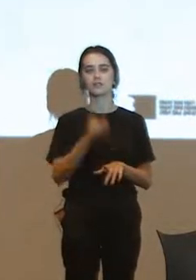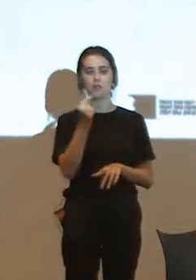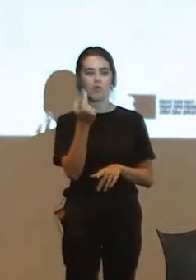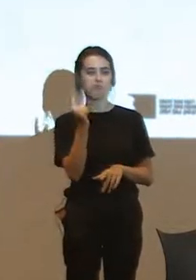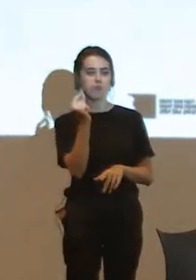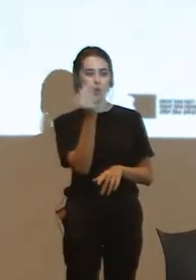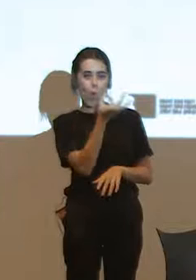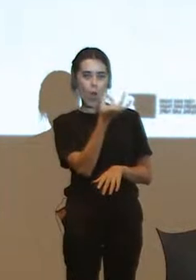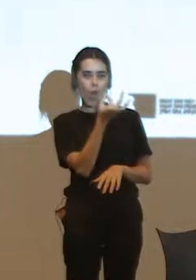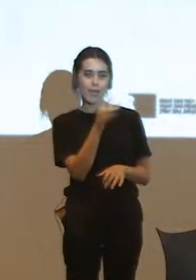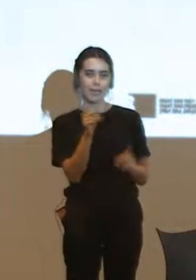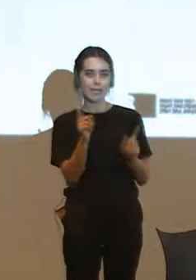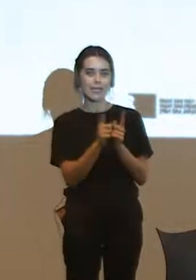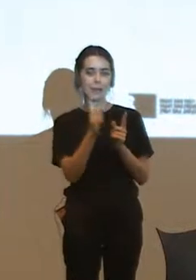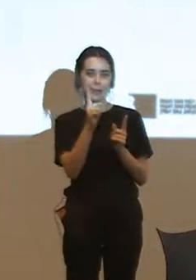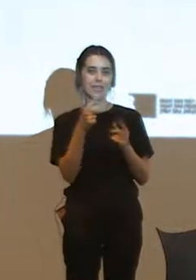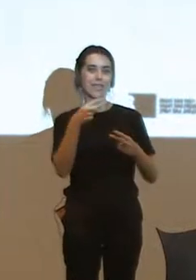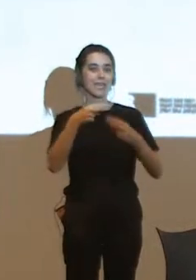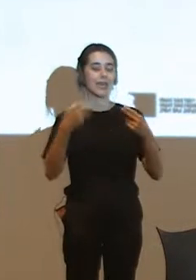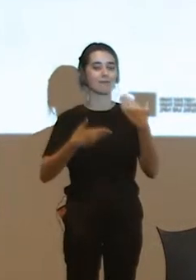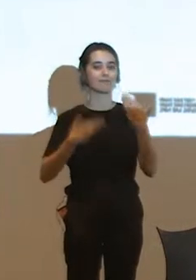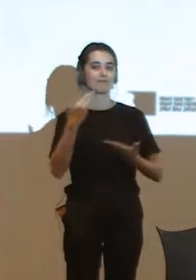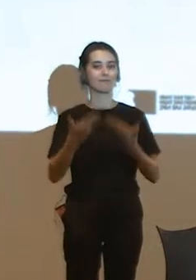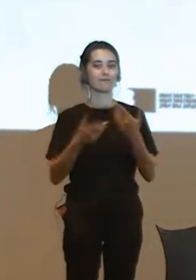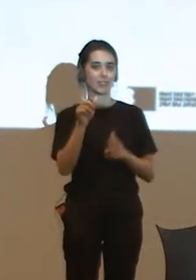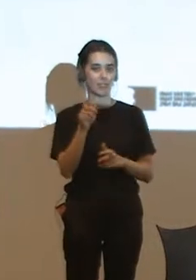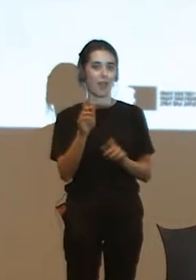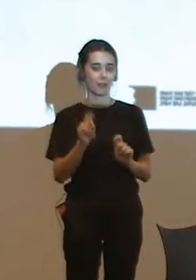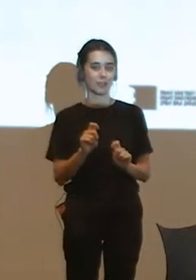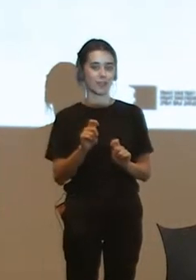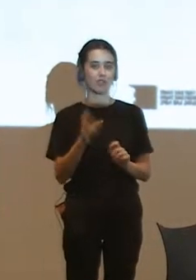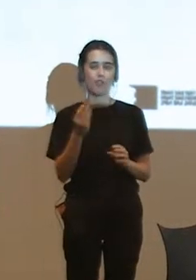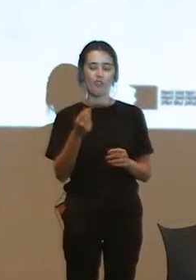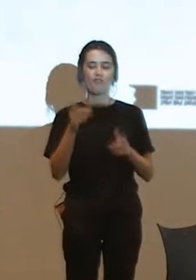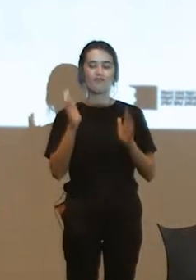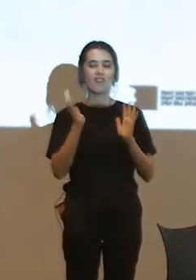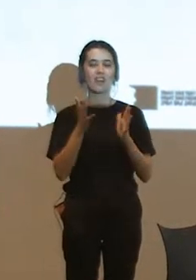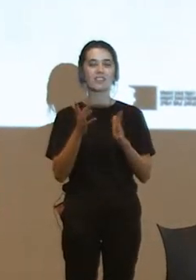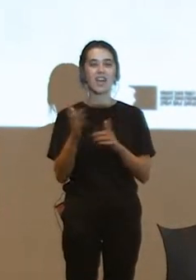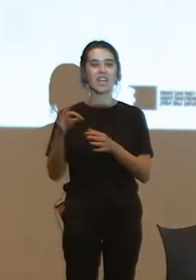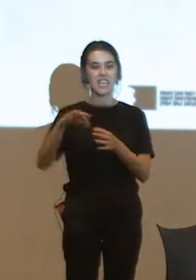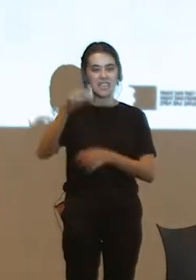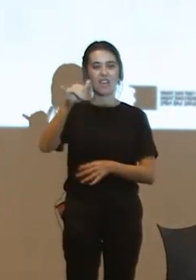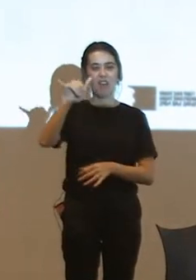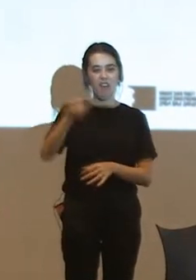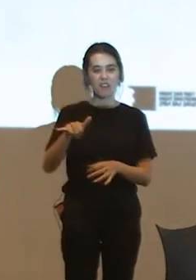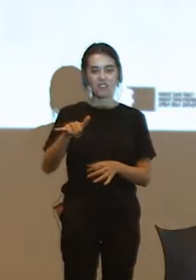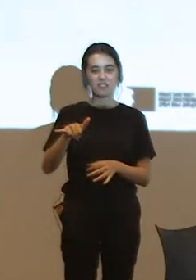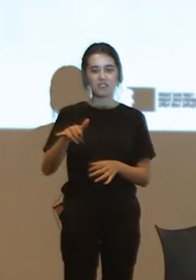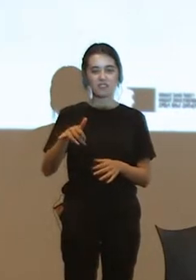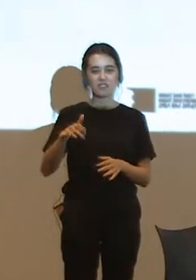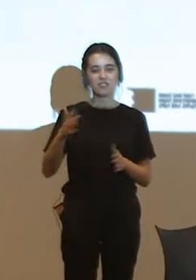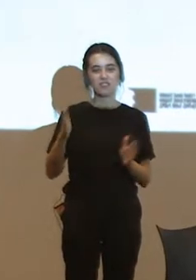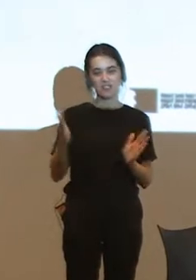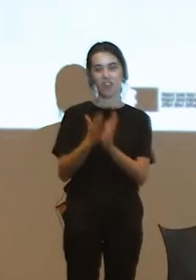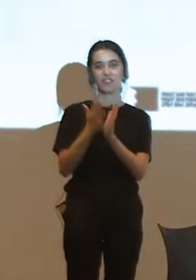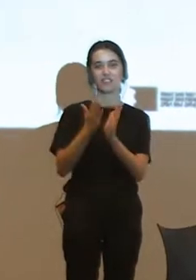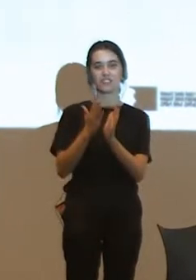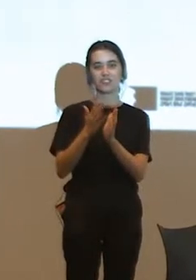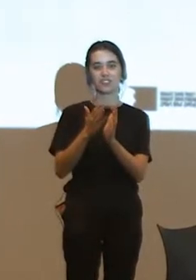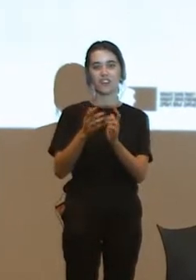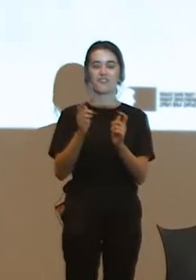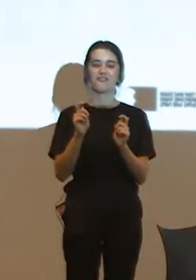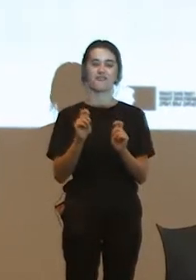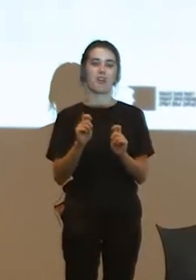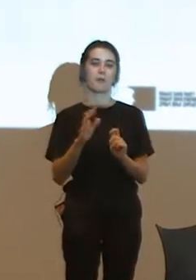rights violations with very similar faces to the wider public for example the hungarian government built so-called